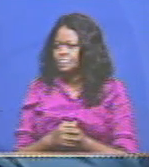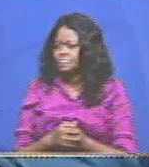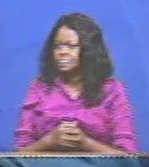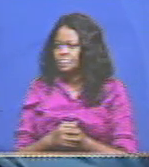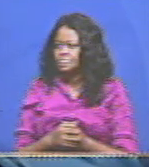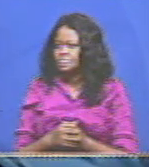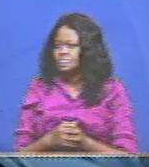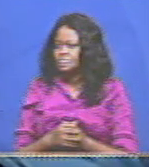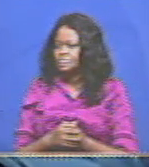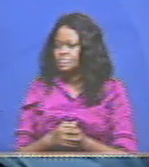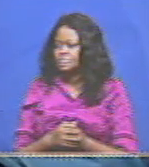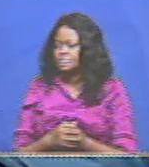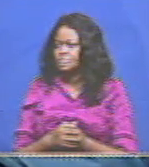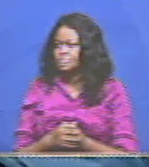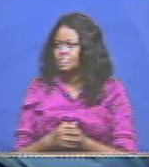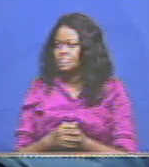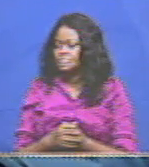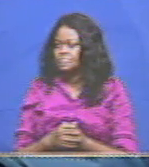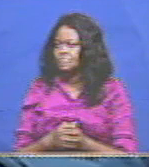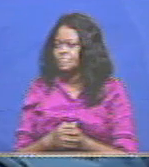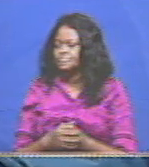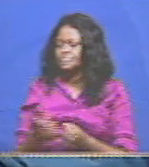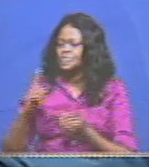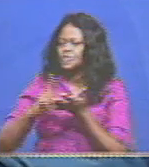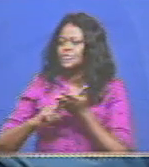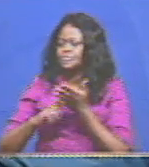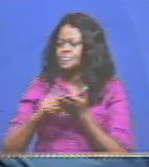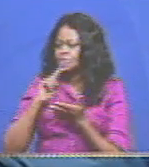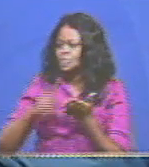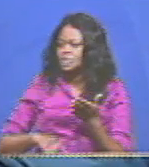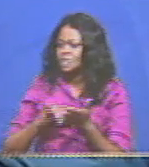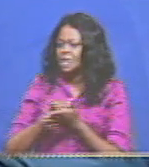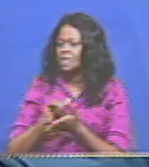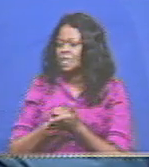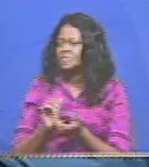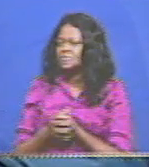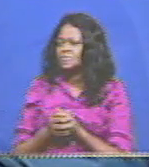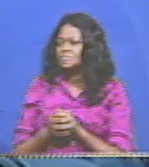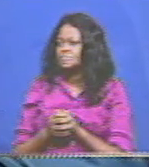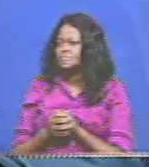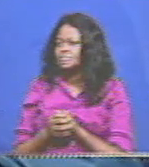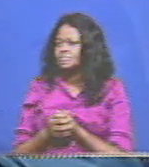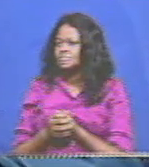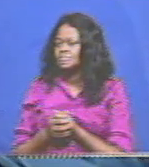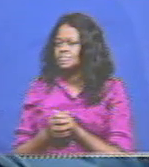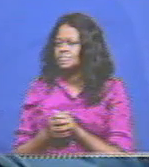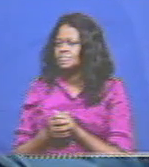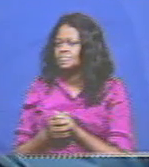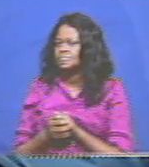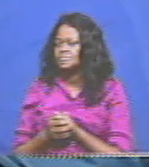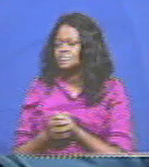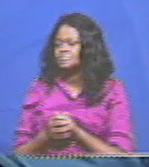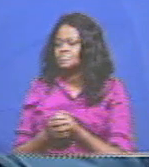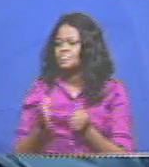to the debate, let me see, personally, I have